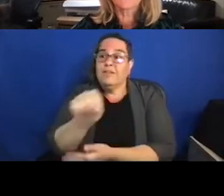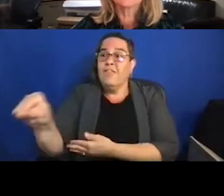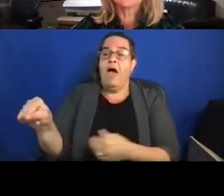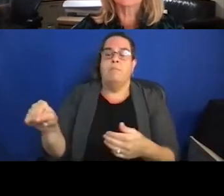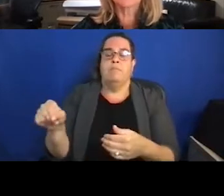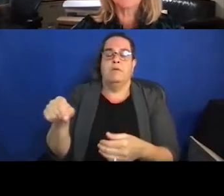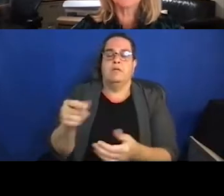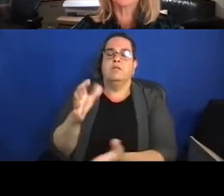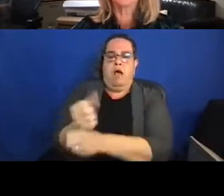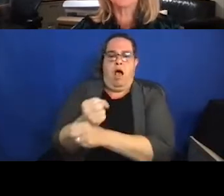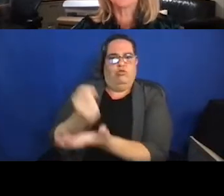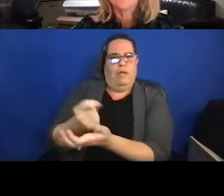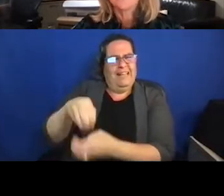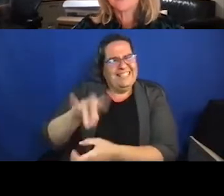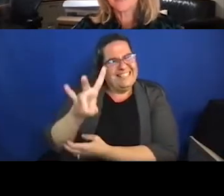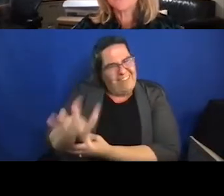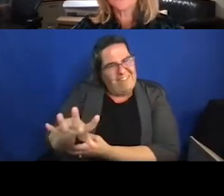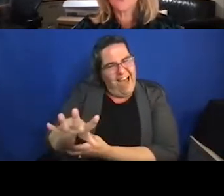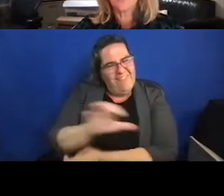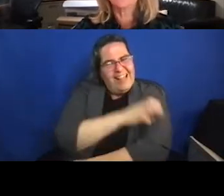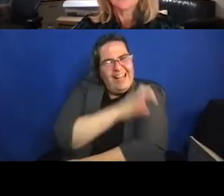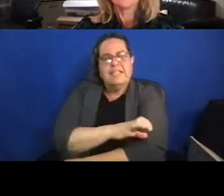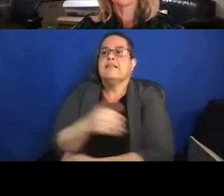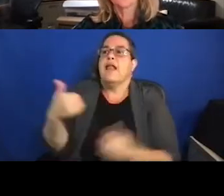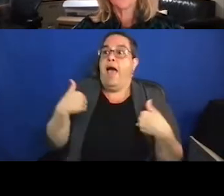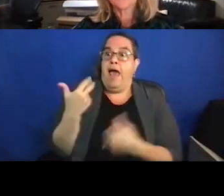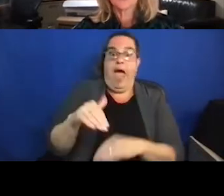found out where they got their primary care. And